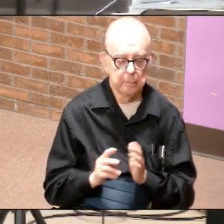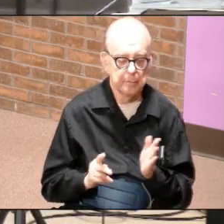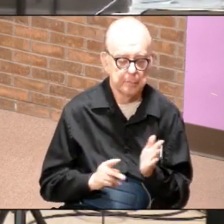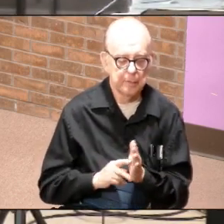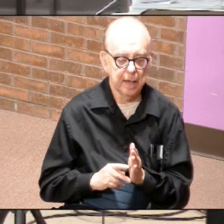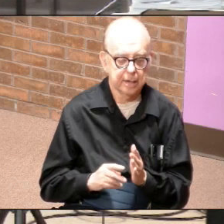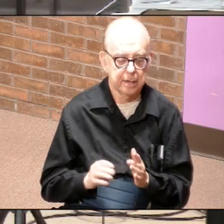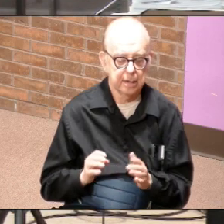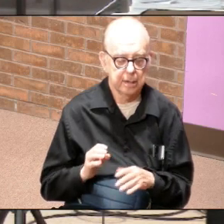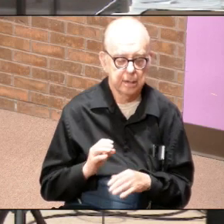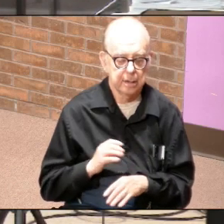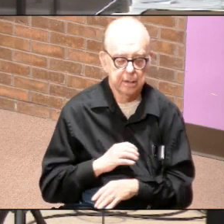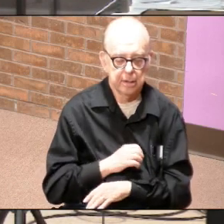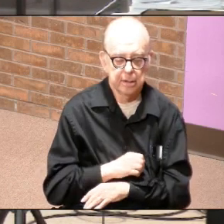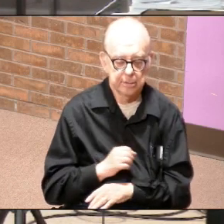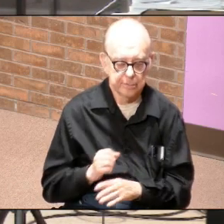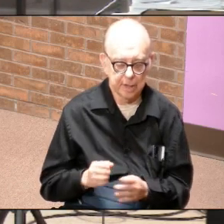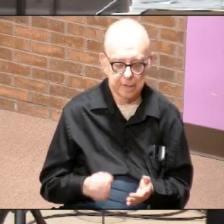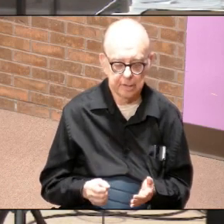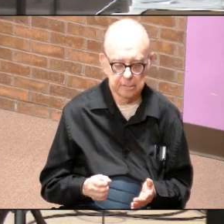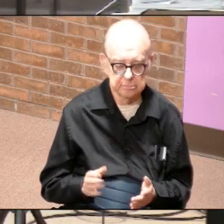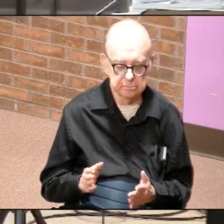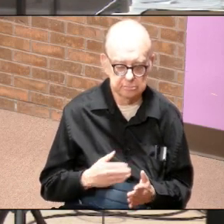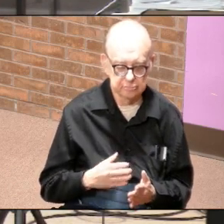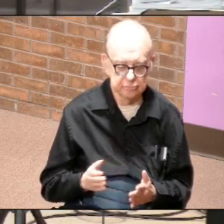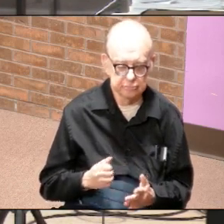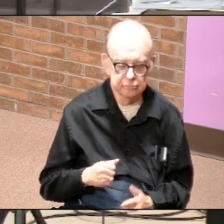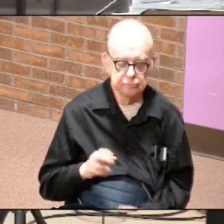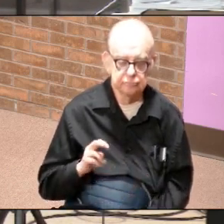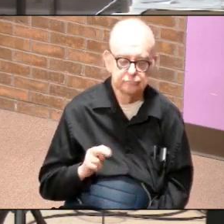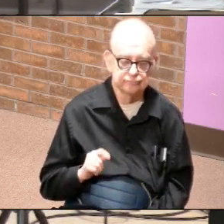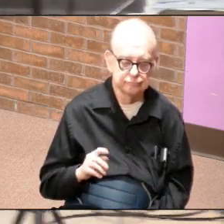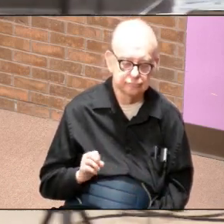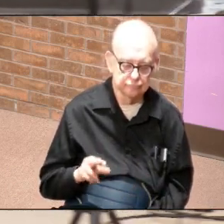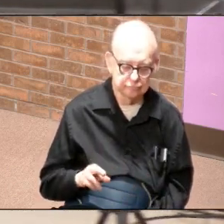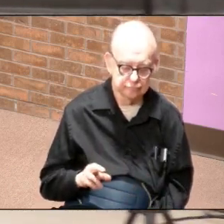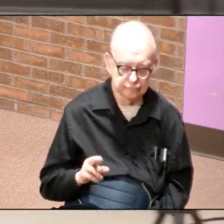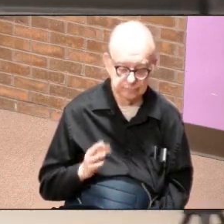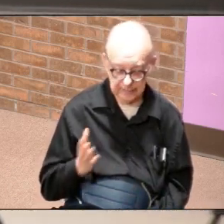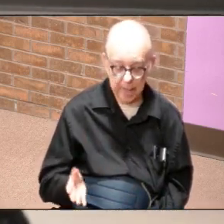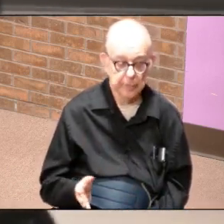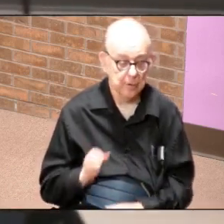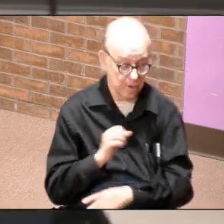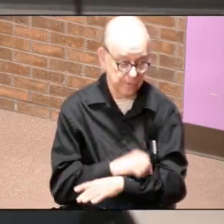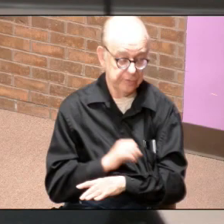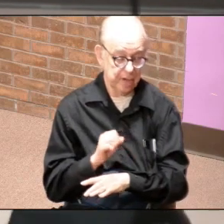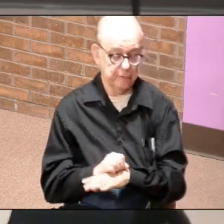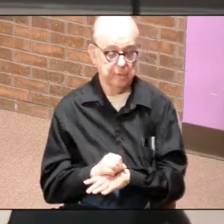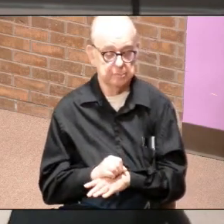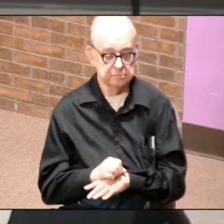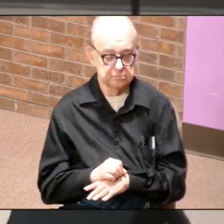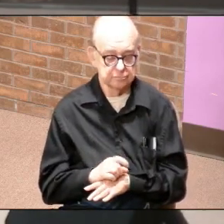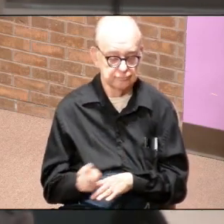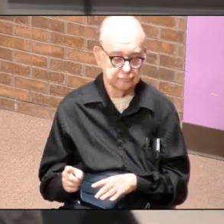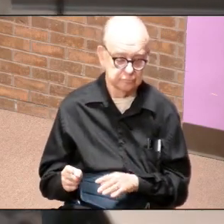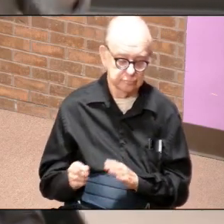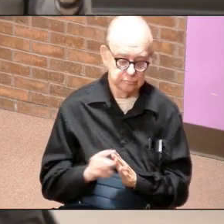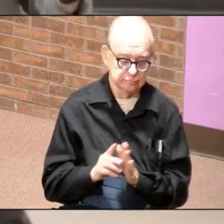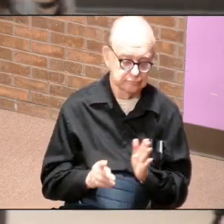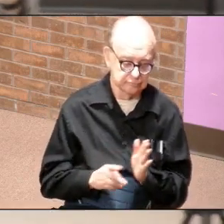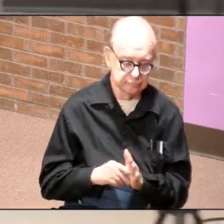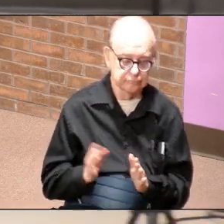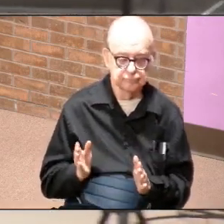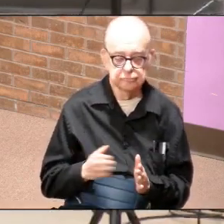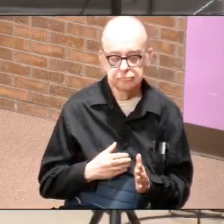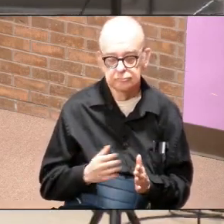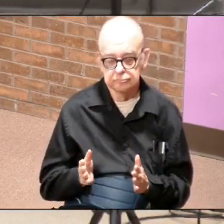singing. And they've got this avatar out there on stage. And they're back in the back